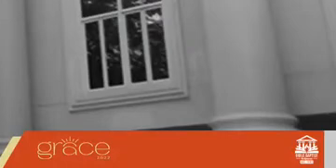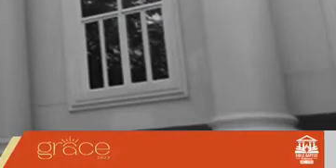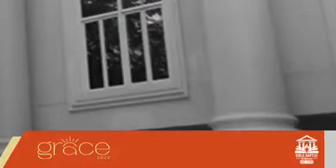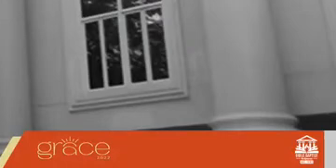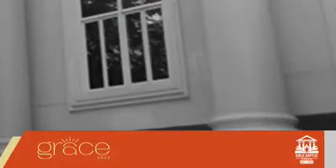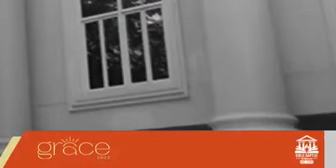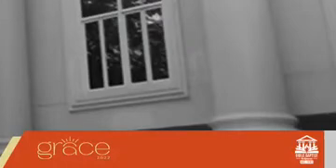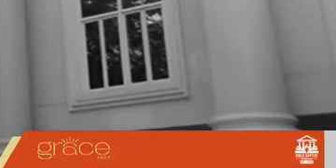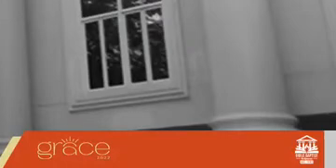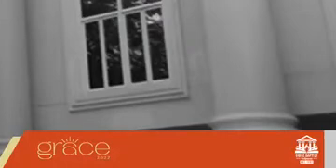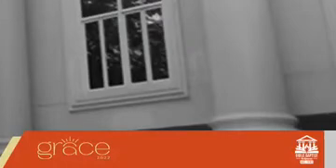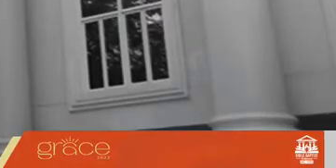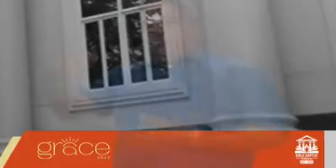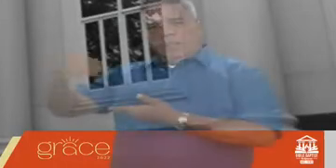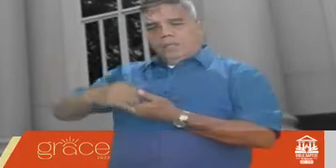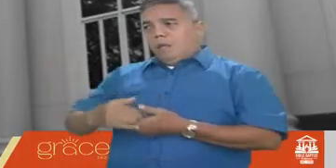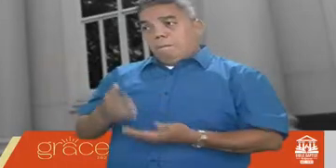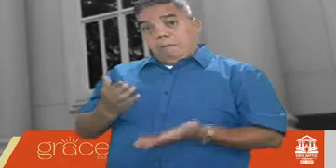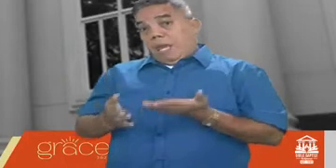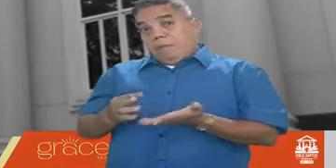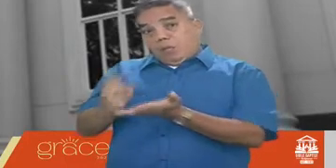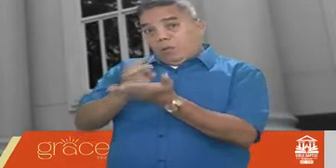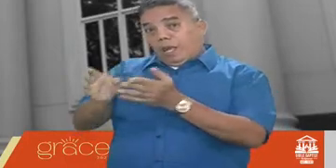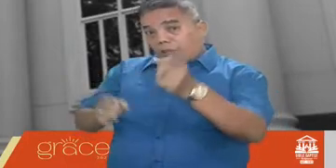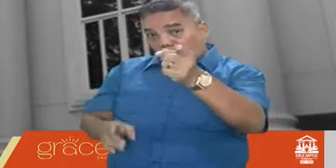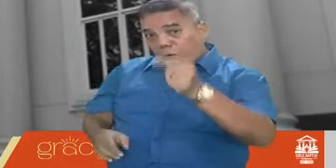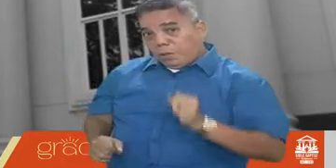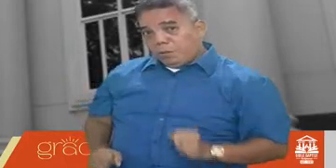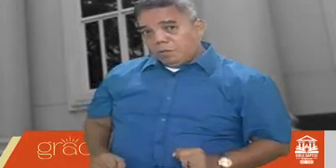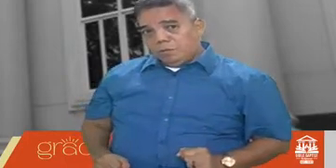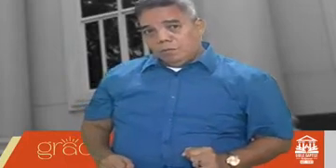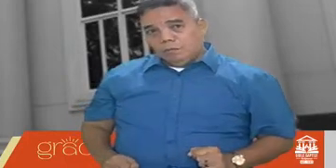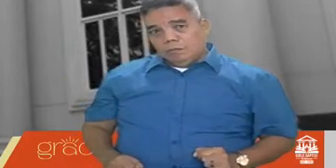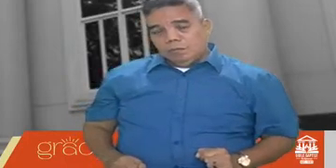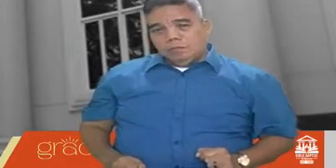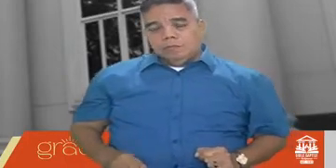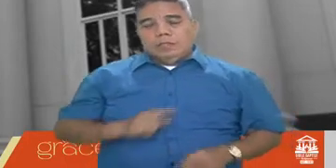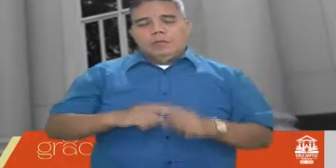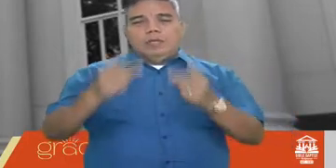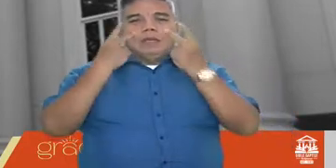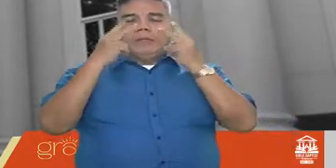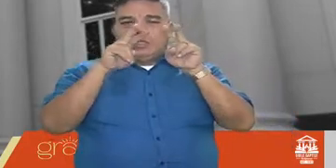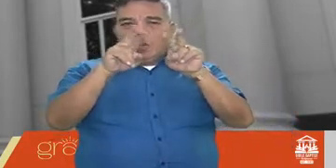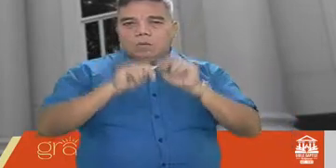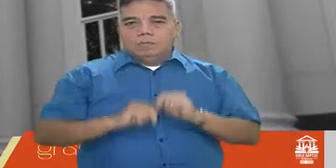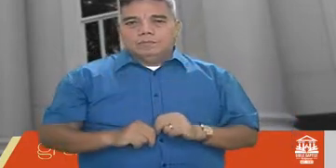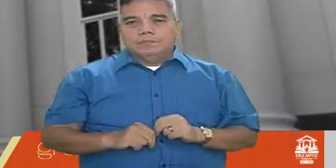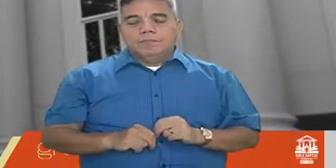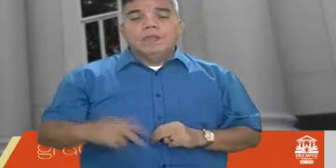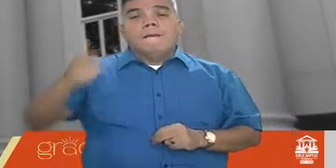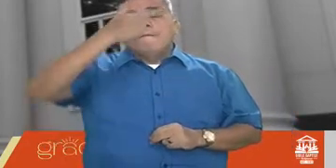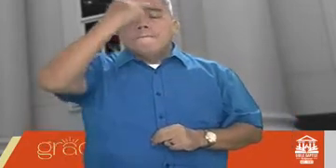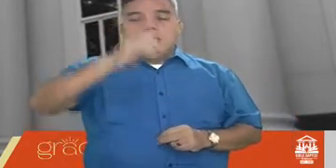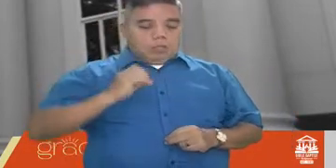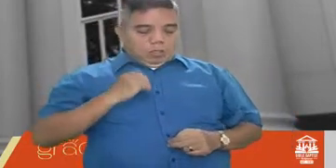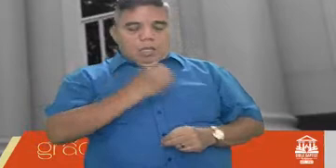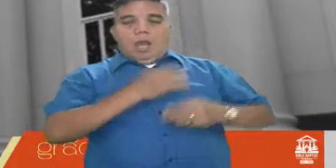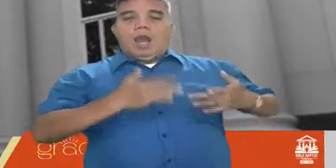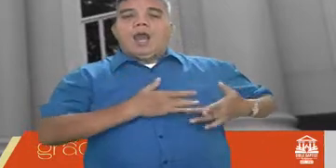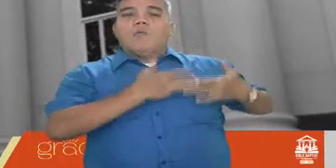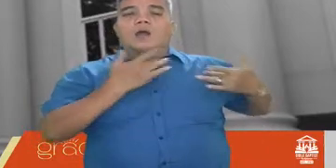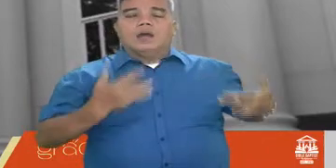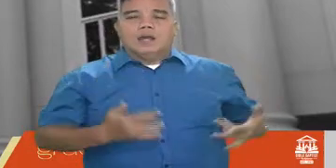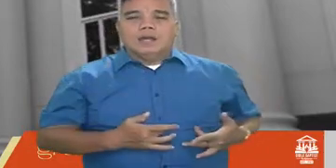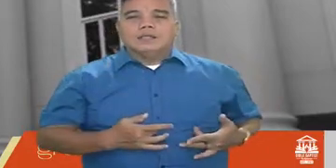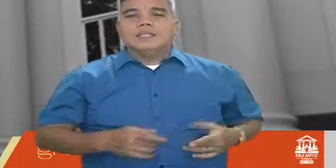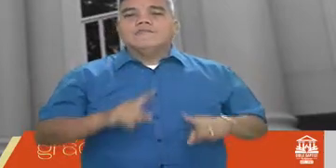magutagda? Maybe basig bitter ra siya nimo. Mo manifest, no? Because our heart is